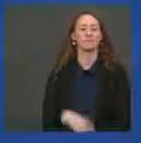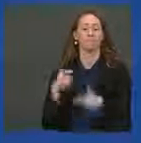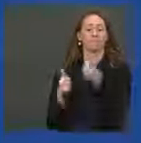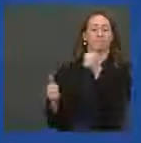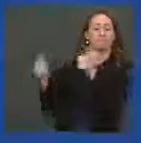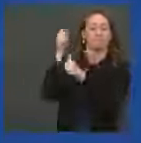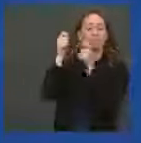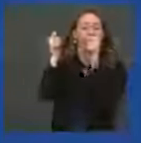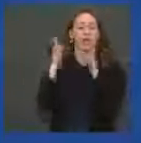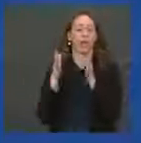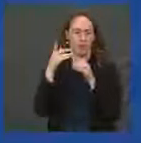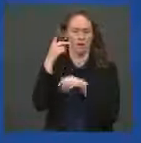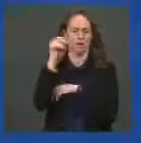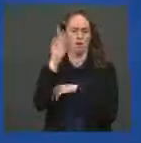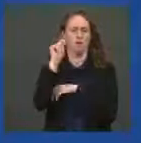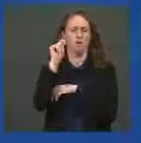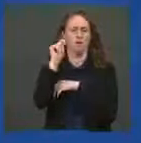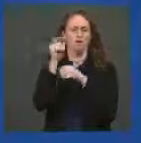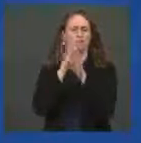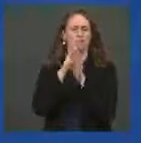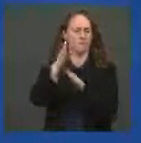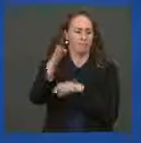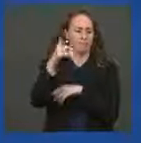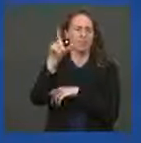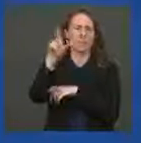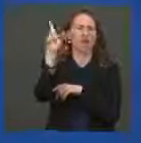Beach, Gene Soroka, and